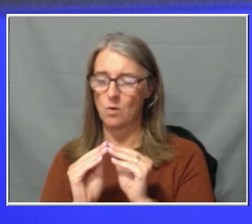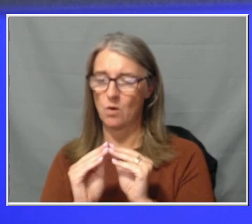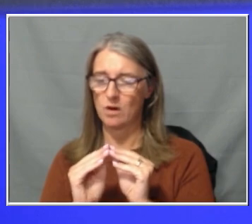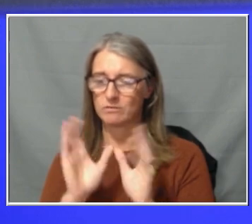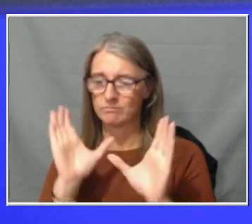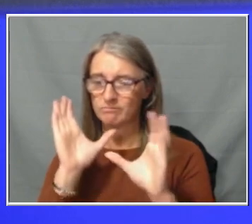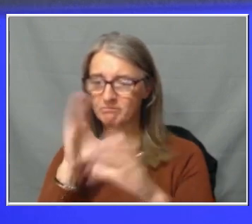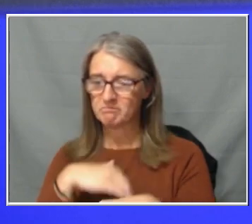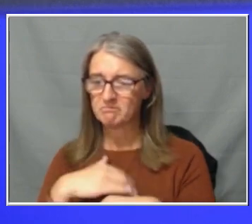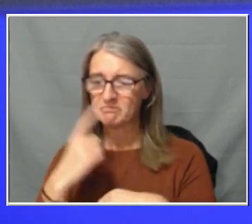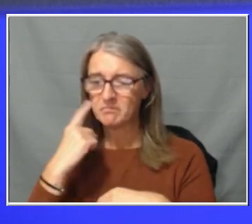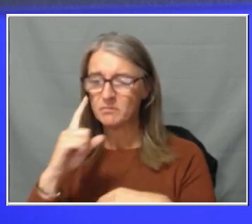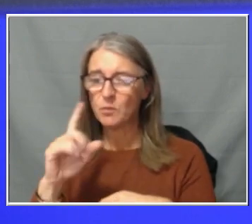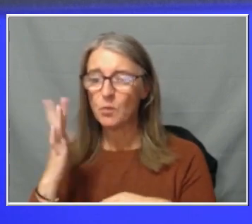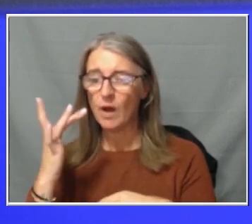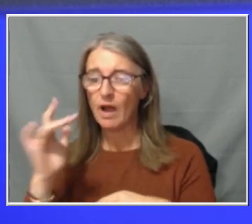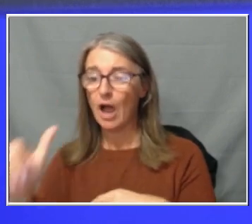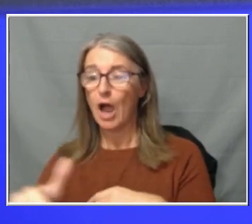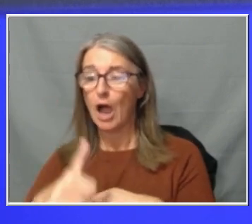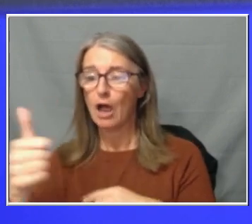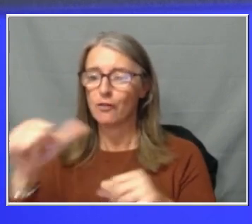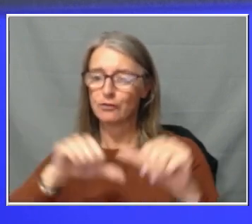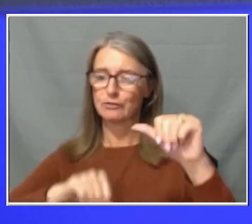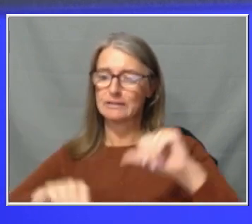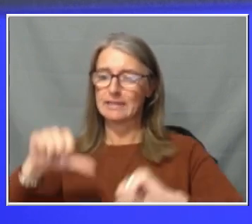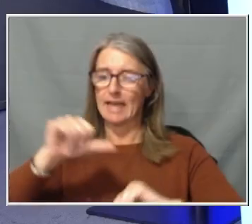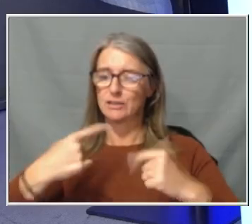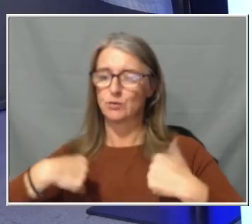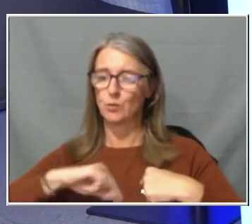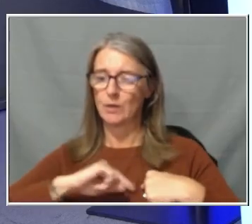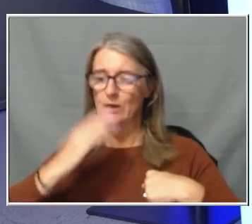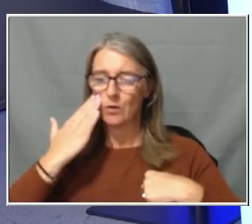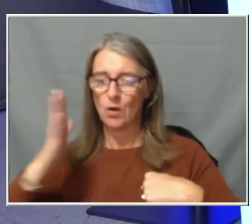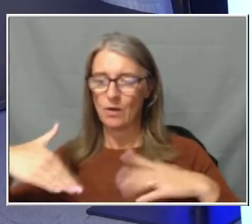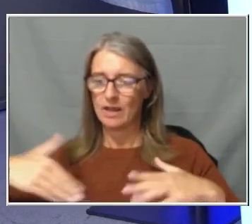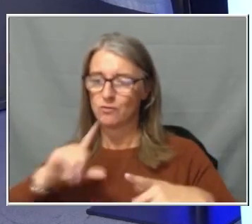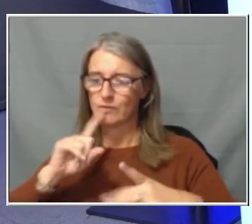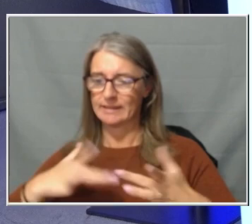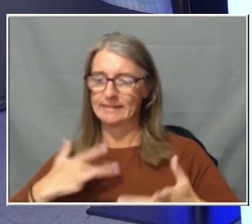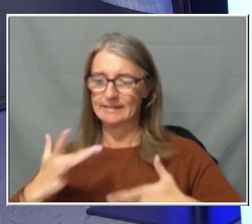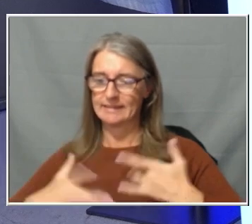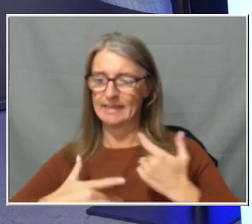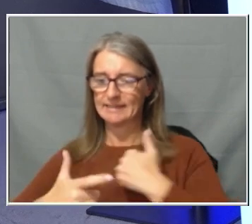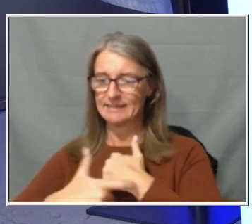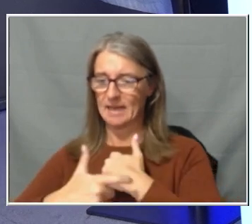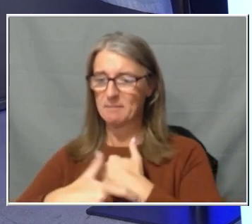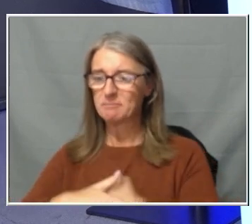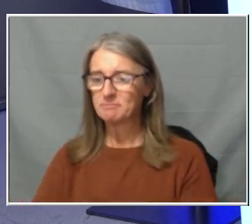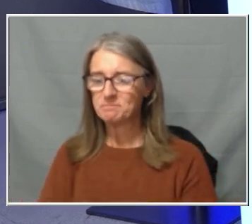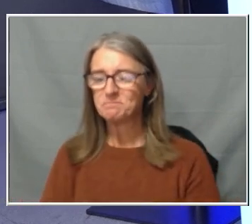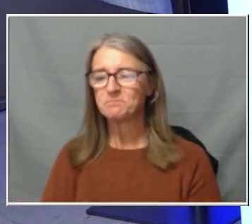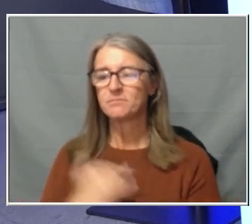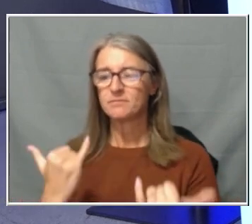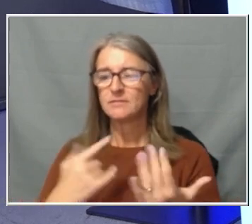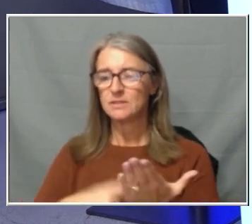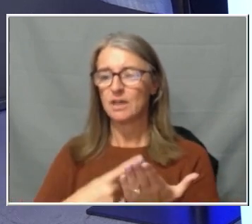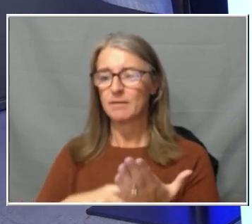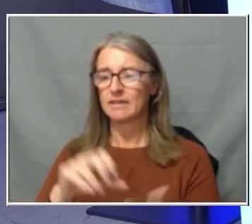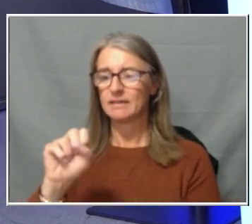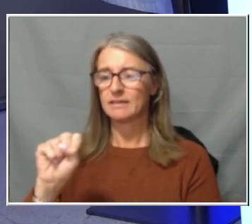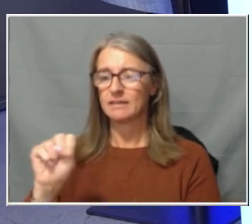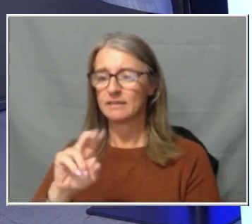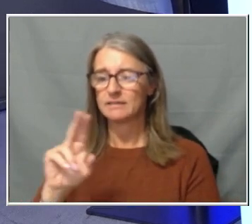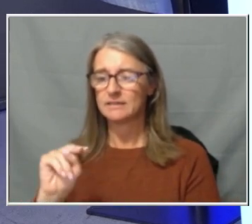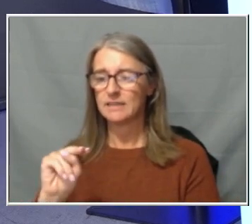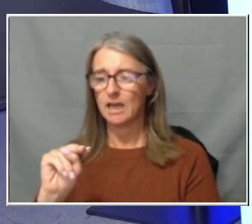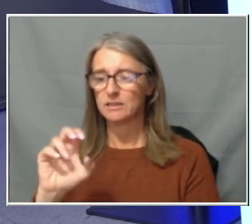because we're going to have some other science fiction that we don't know about. A really exciting time is what I hear you saying. Exactly. Let's talk about sunscreen, sun protection. We